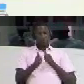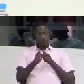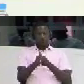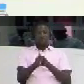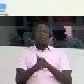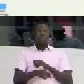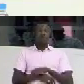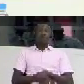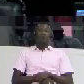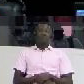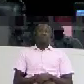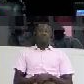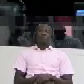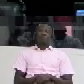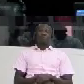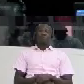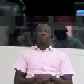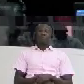di la seetaan.